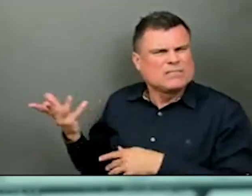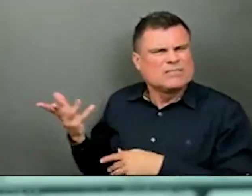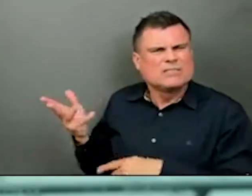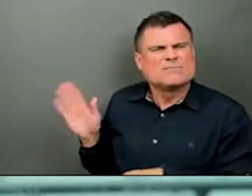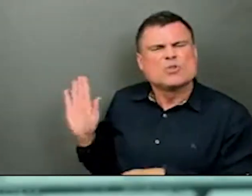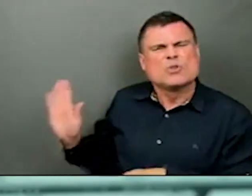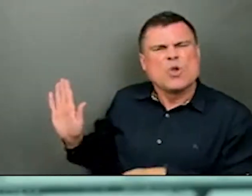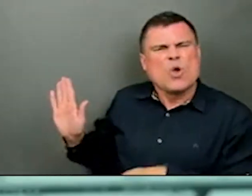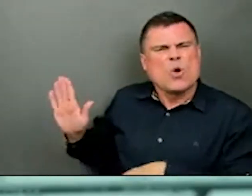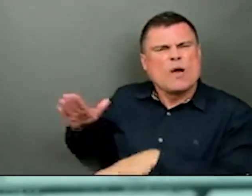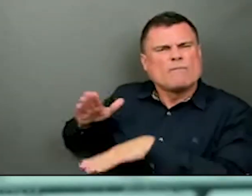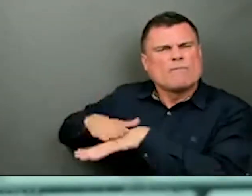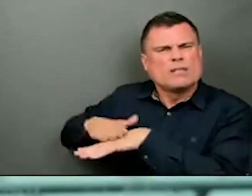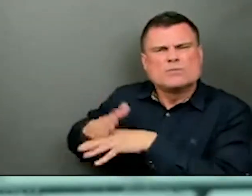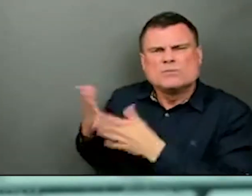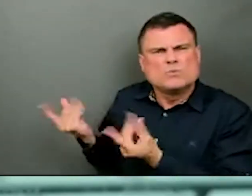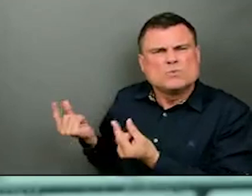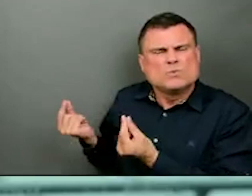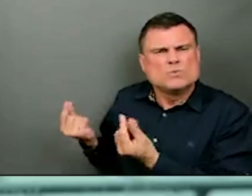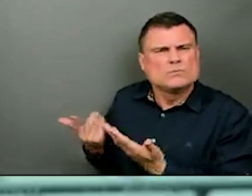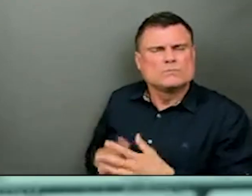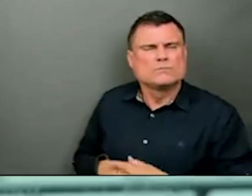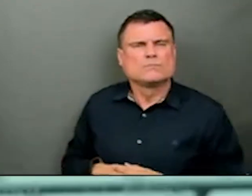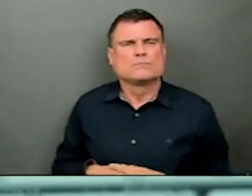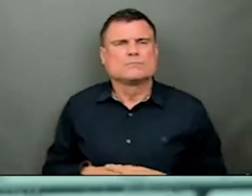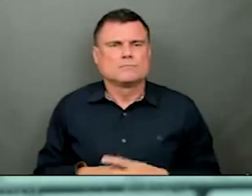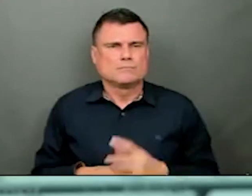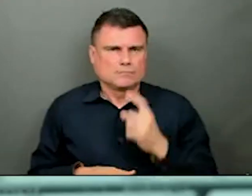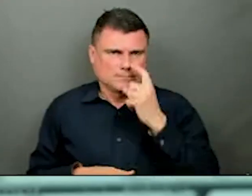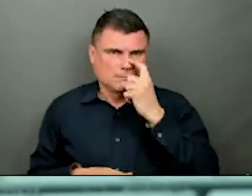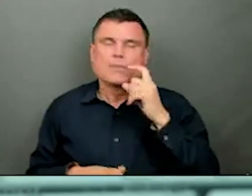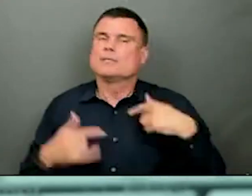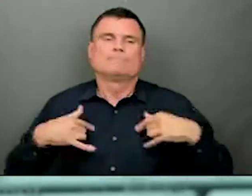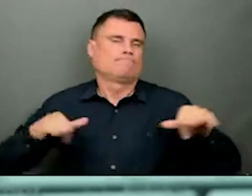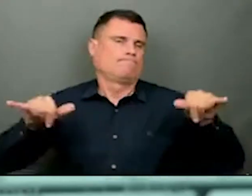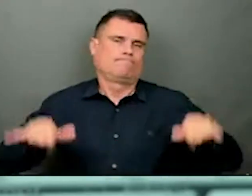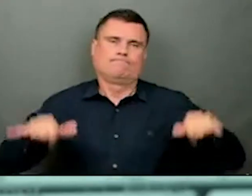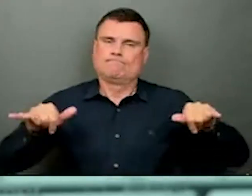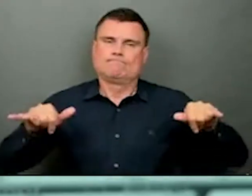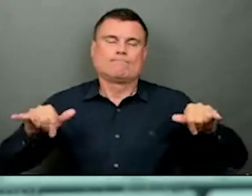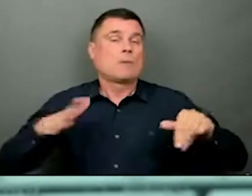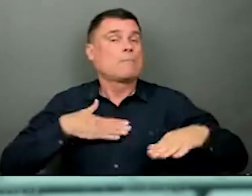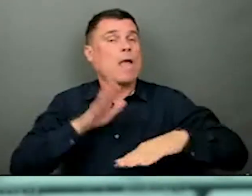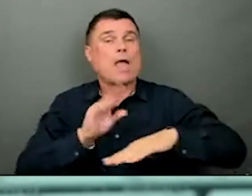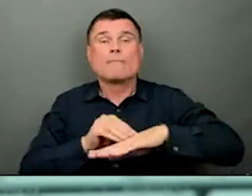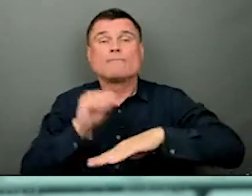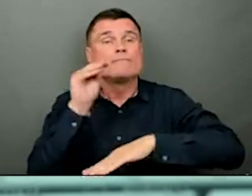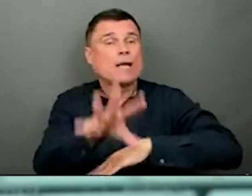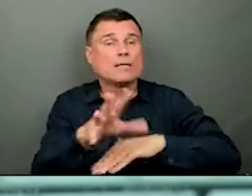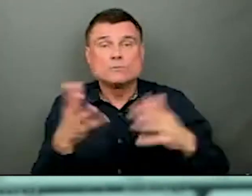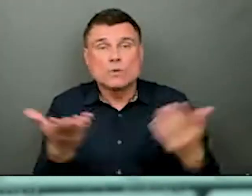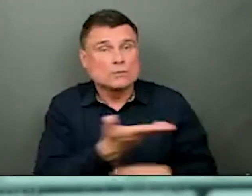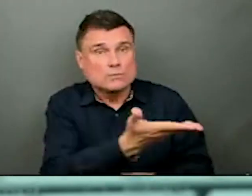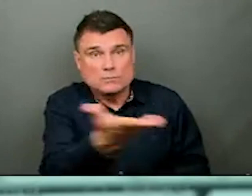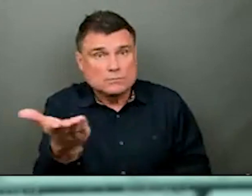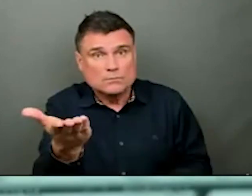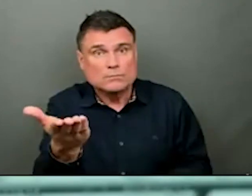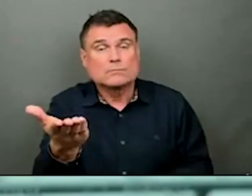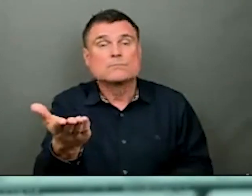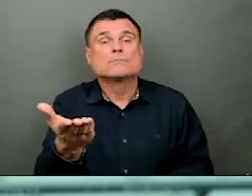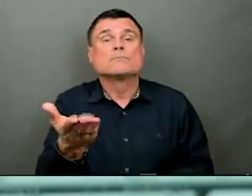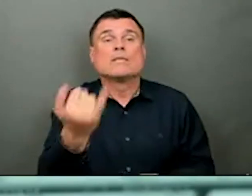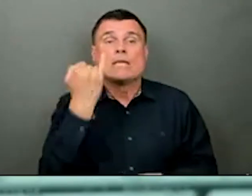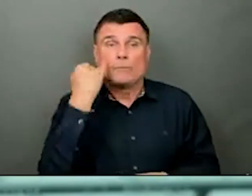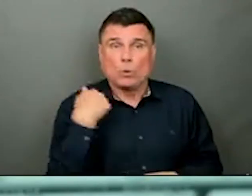my colleagues across the country give is the first vaccine that you have access to is the one that you should get. And that